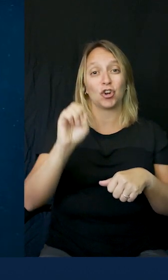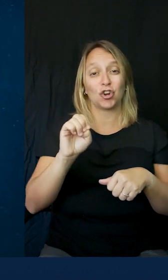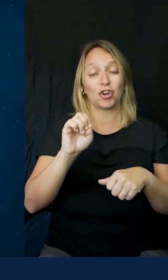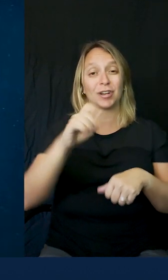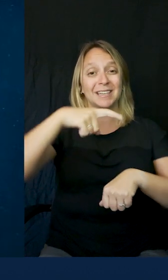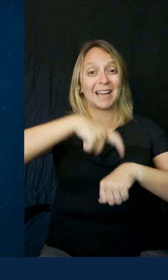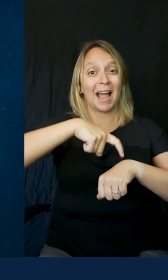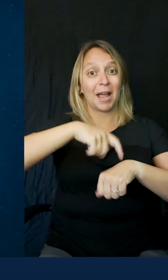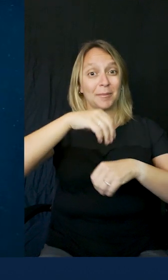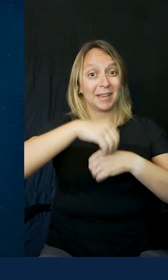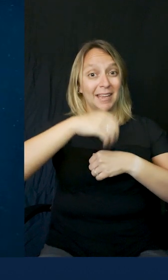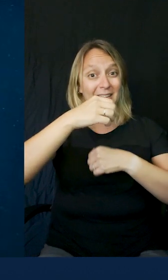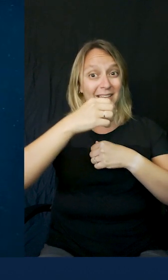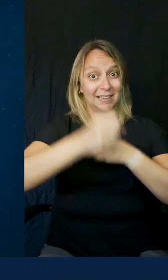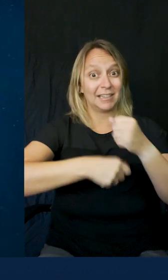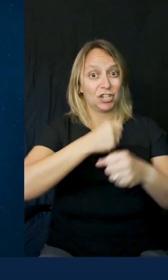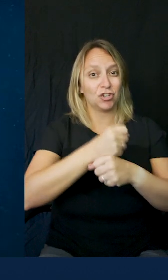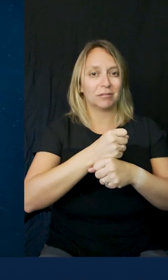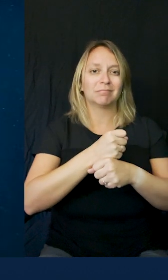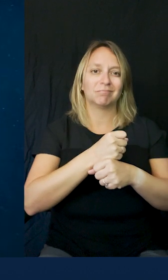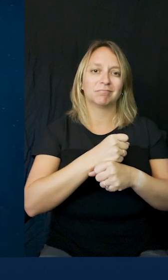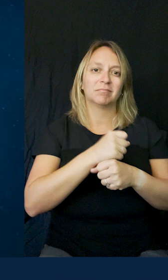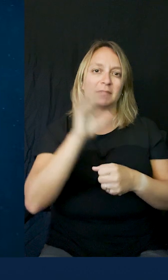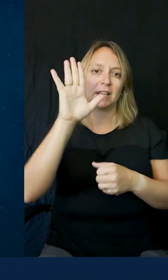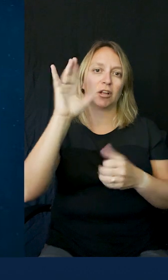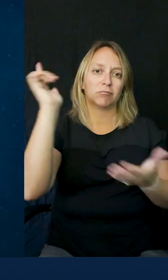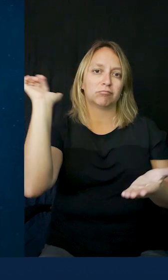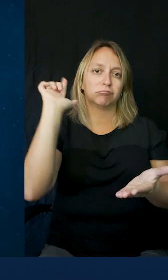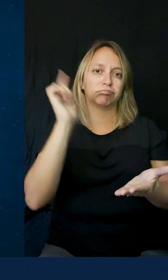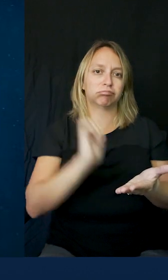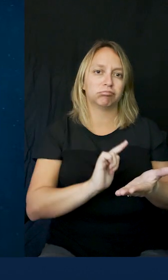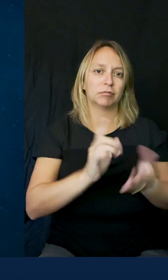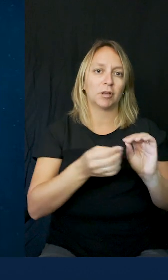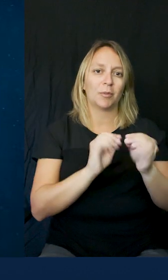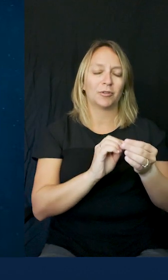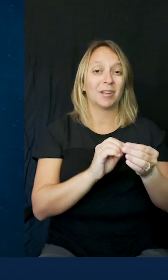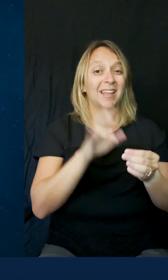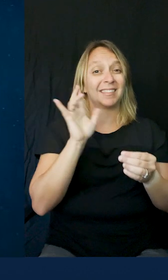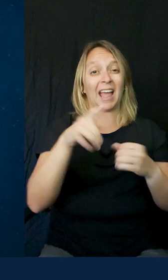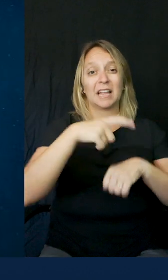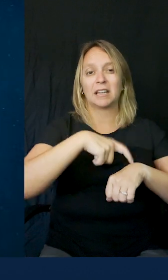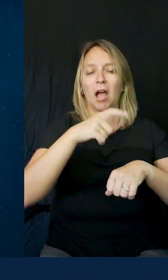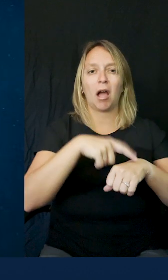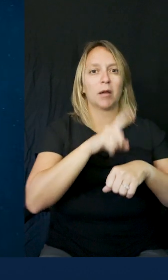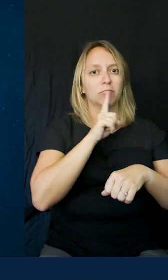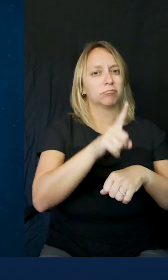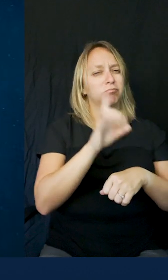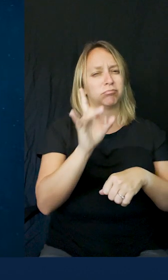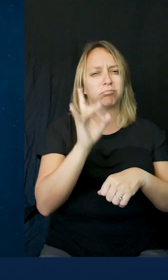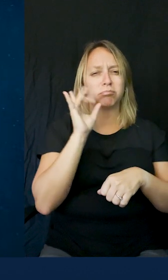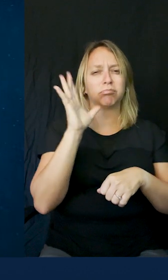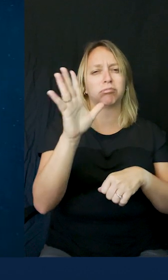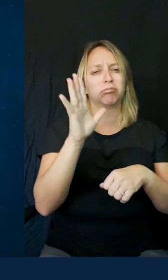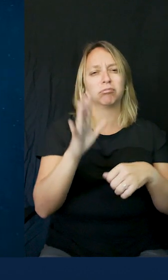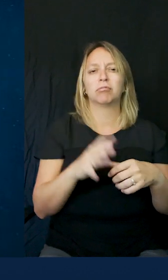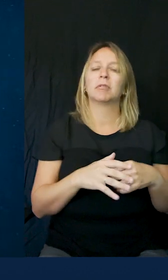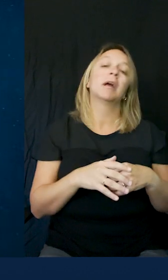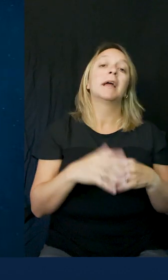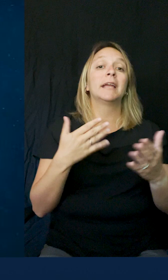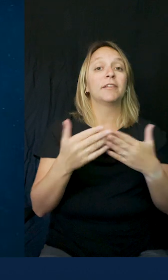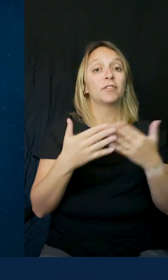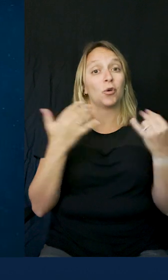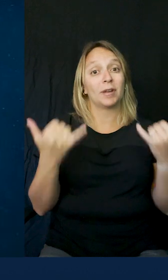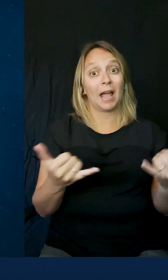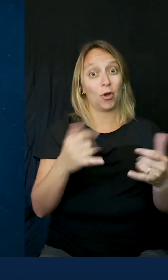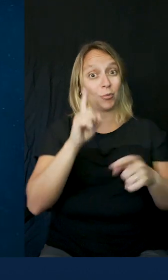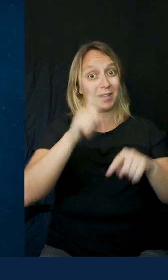decline. While captures of the southern residents are no longer occurring, that era was devastating. Even though captures had ended in the United